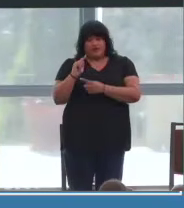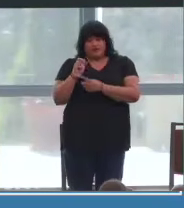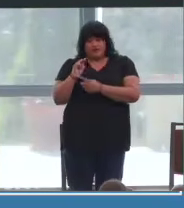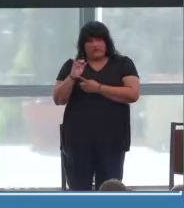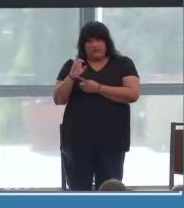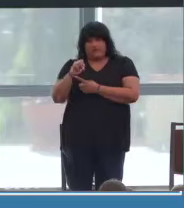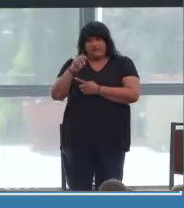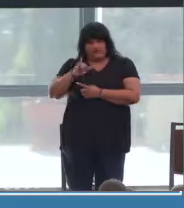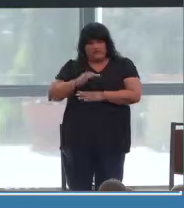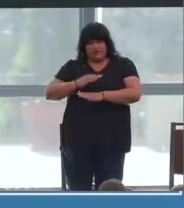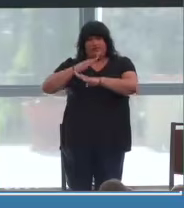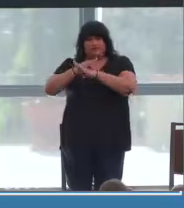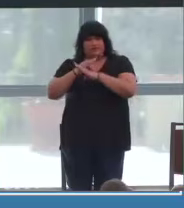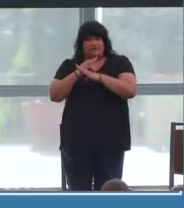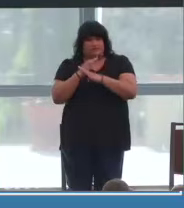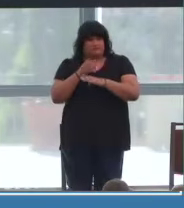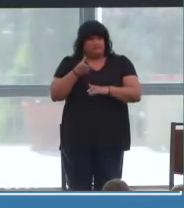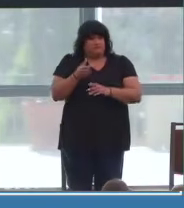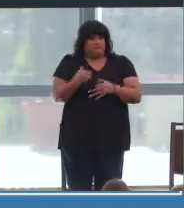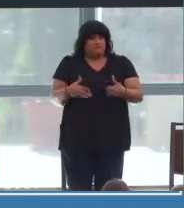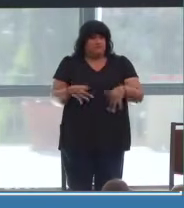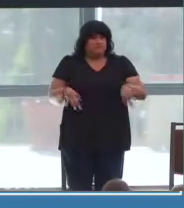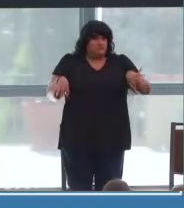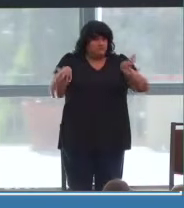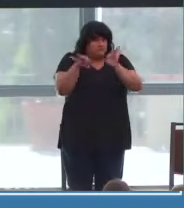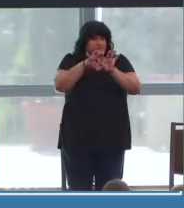blocking interferon will play a major role.